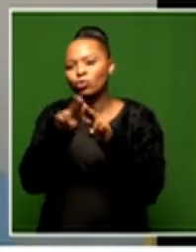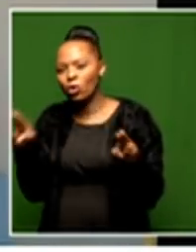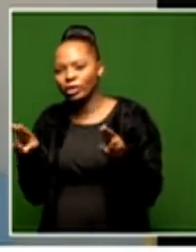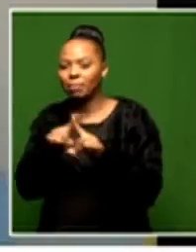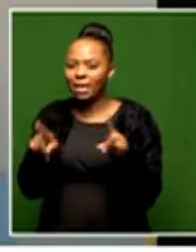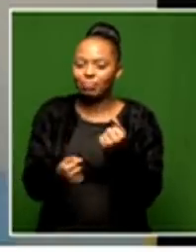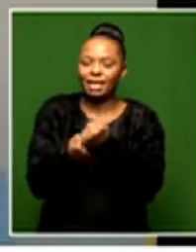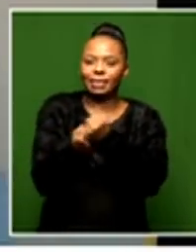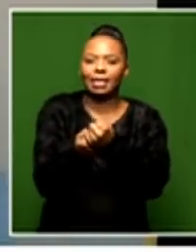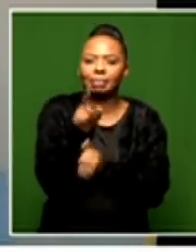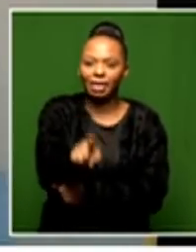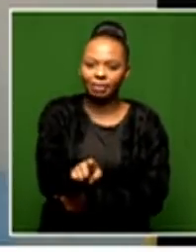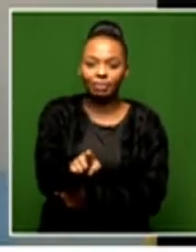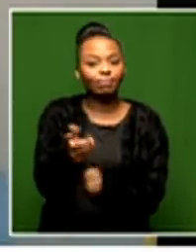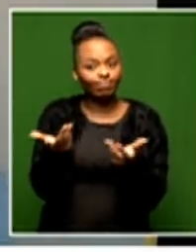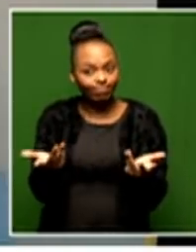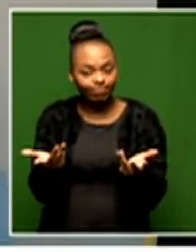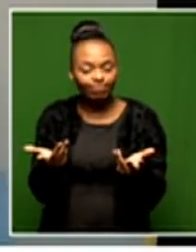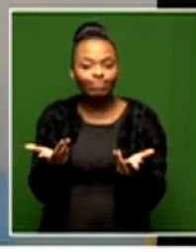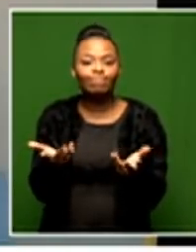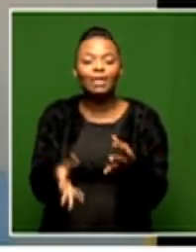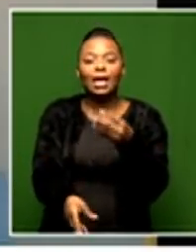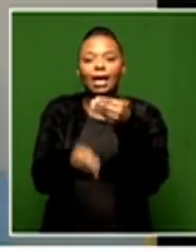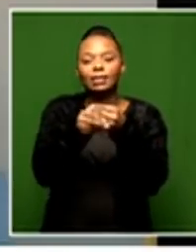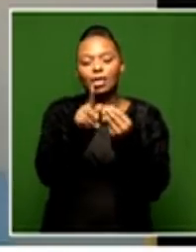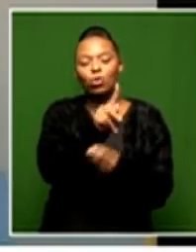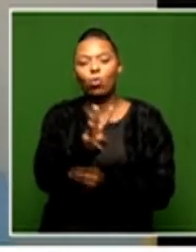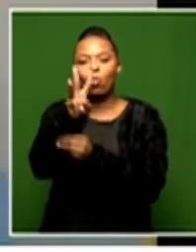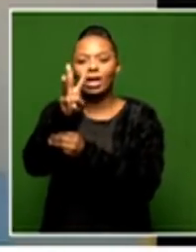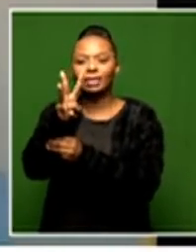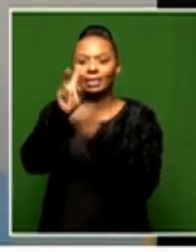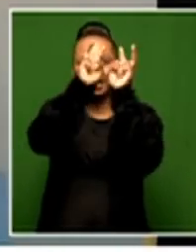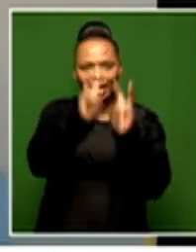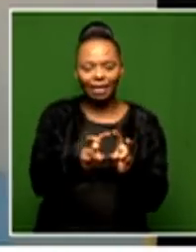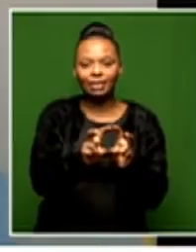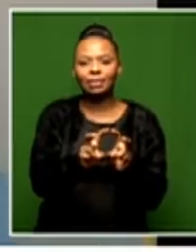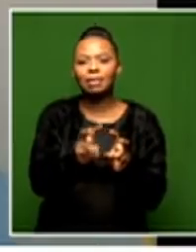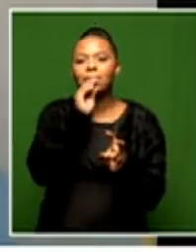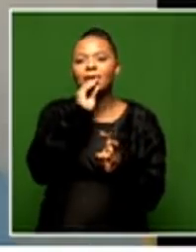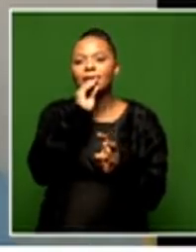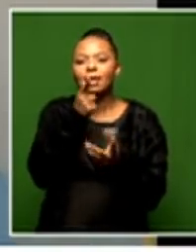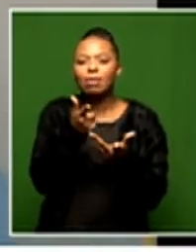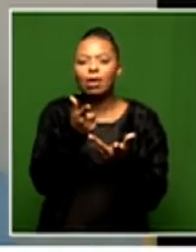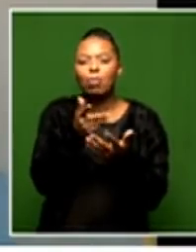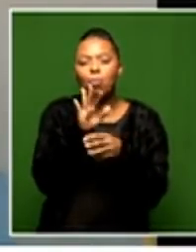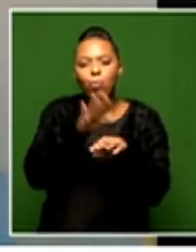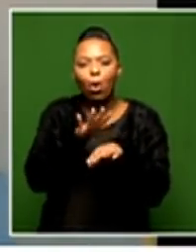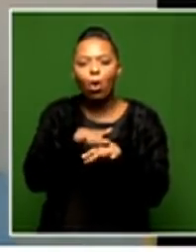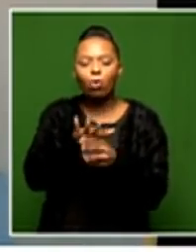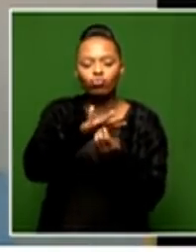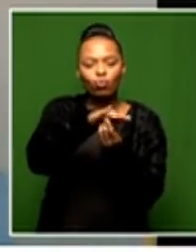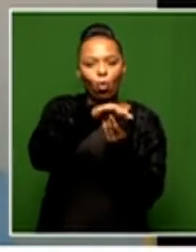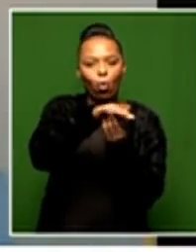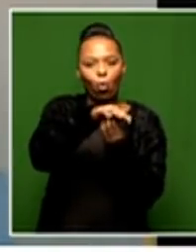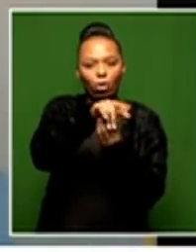be maintained. The additional kilowatt hour of energy, yes, it burns more coal. The renewables don't have